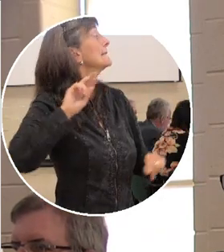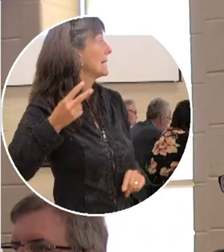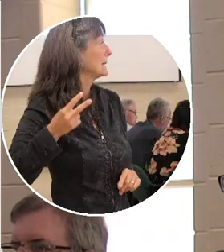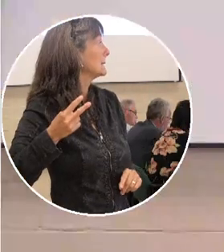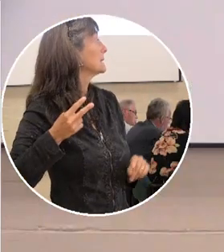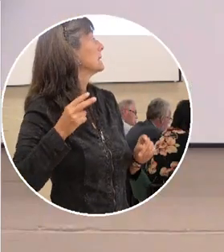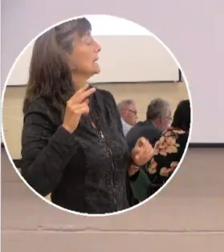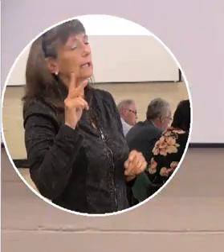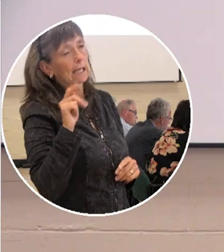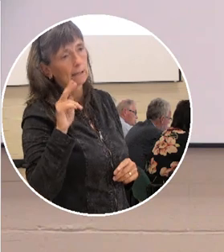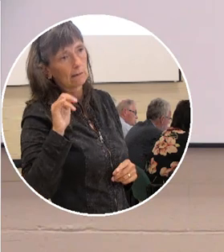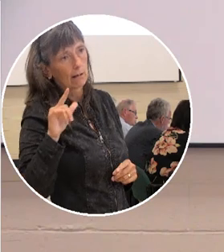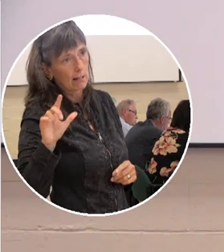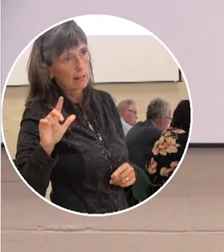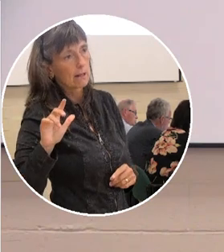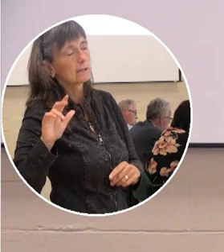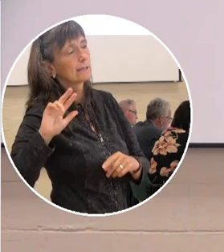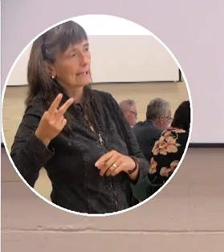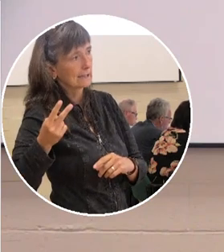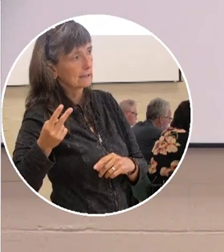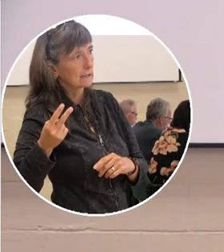Trustee Kendall. Any questions?